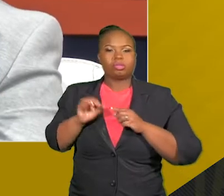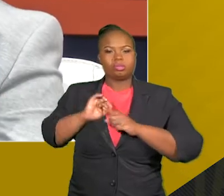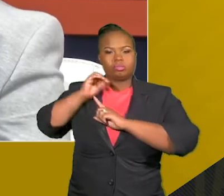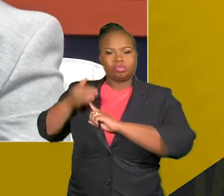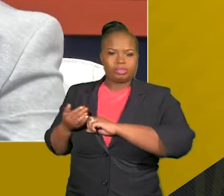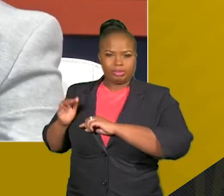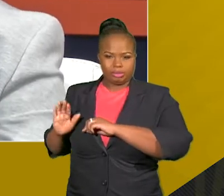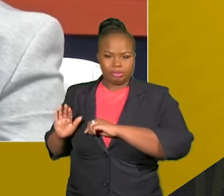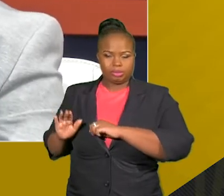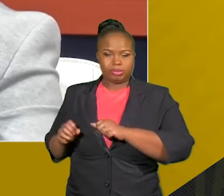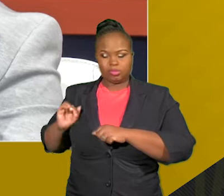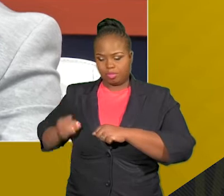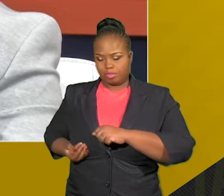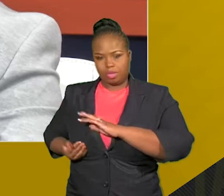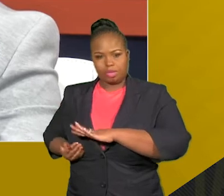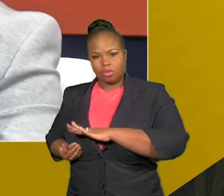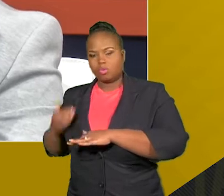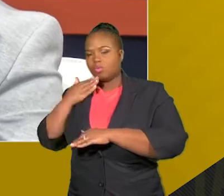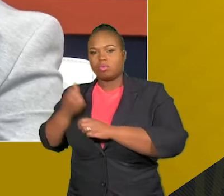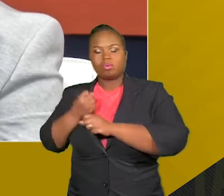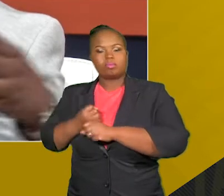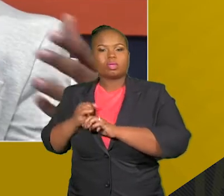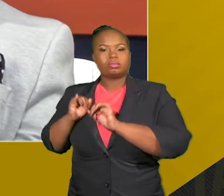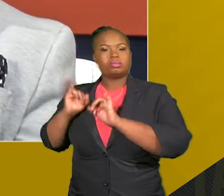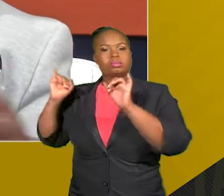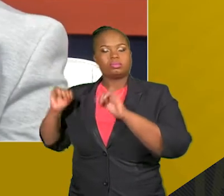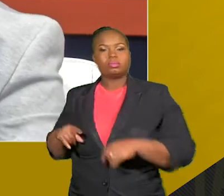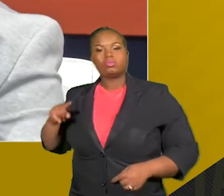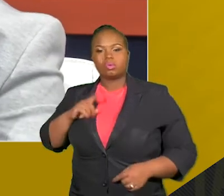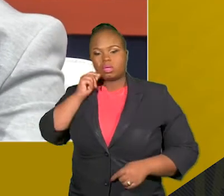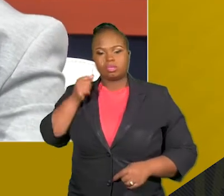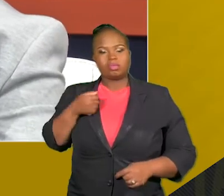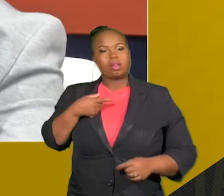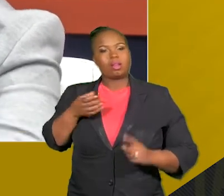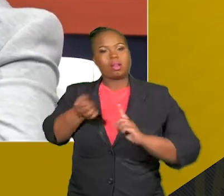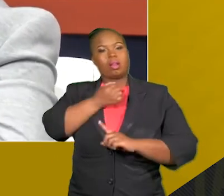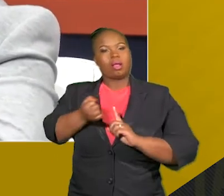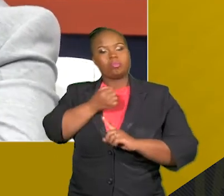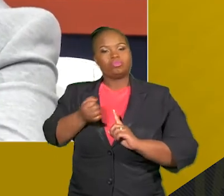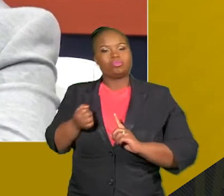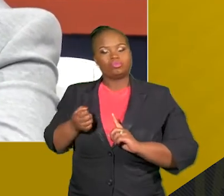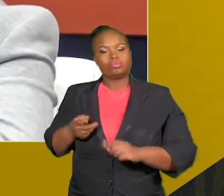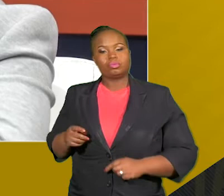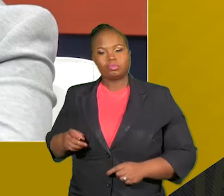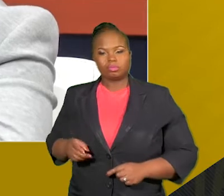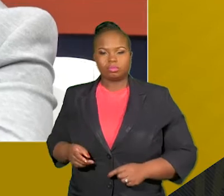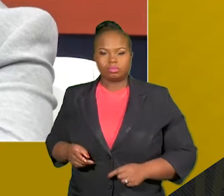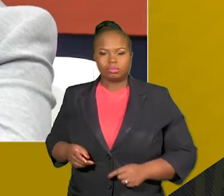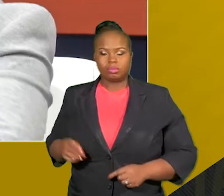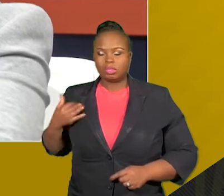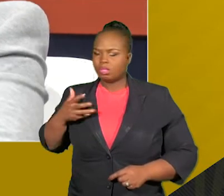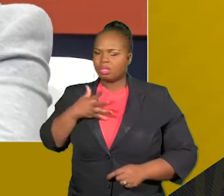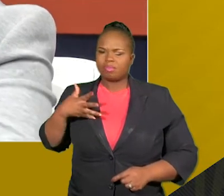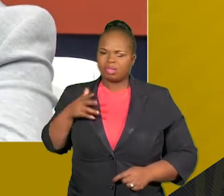Mm. Even women perpetuate that. Yes. When your husband beats you up, the mother tells